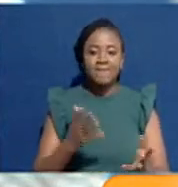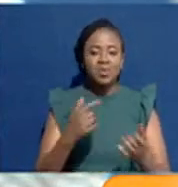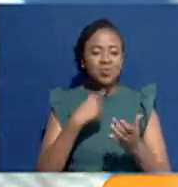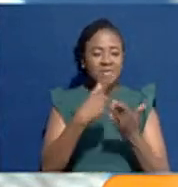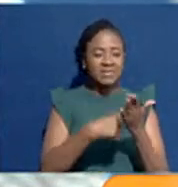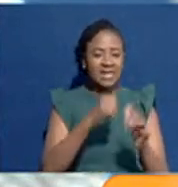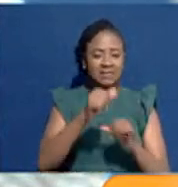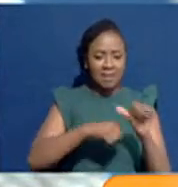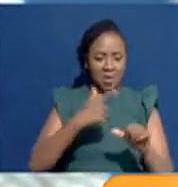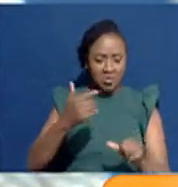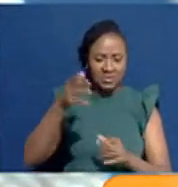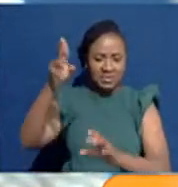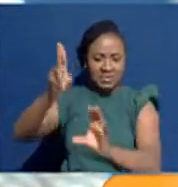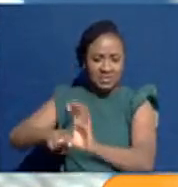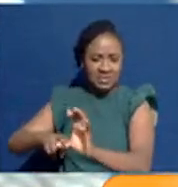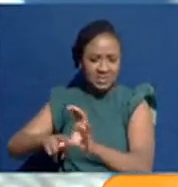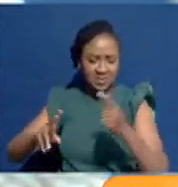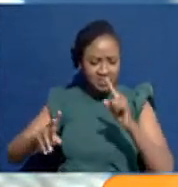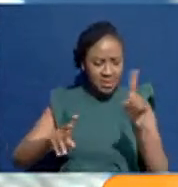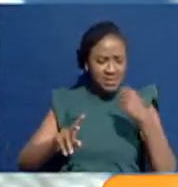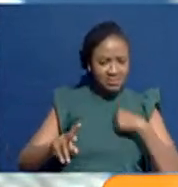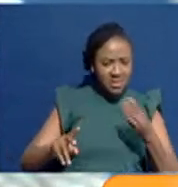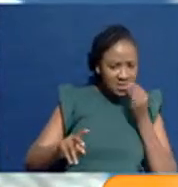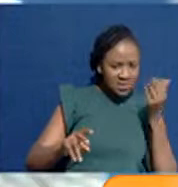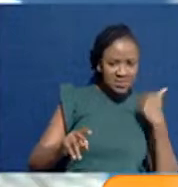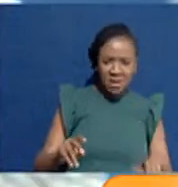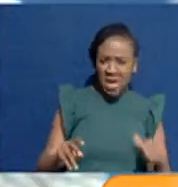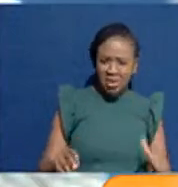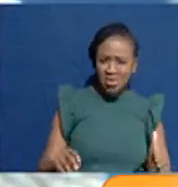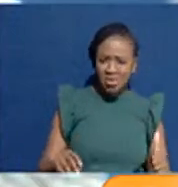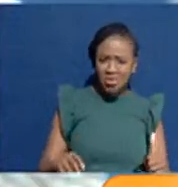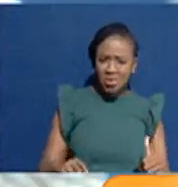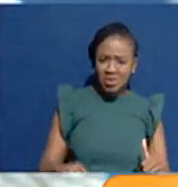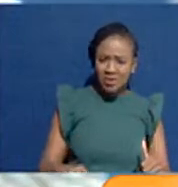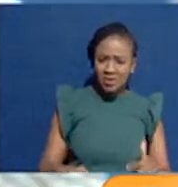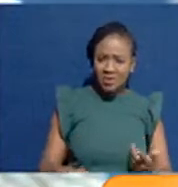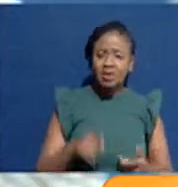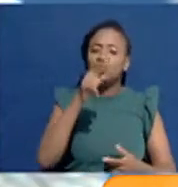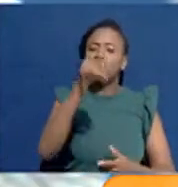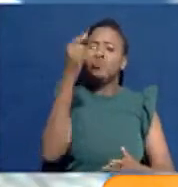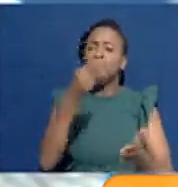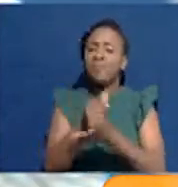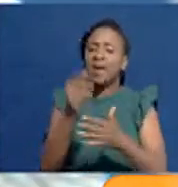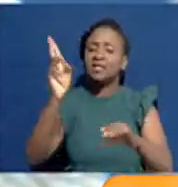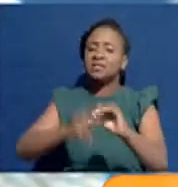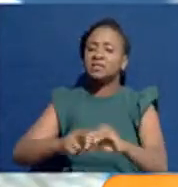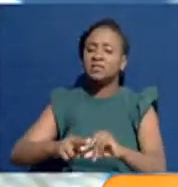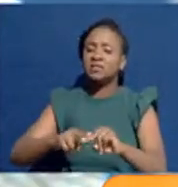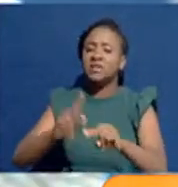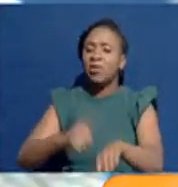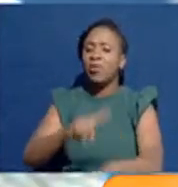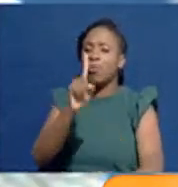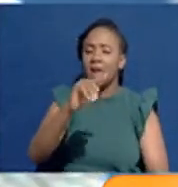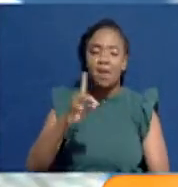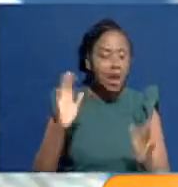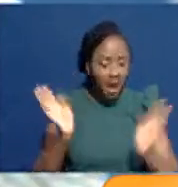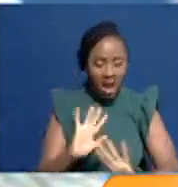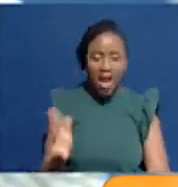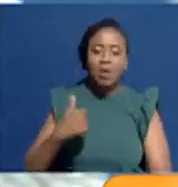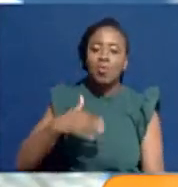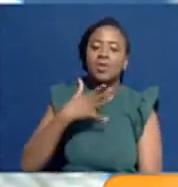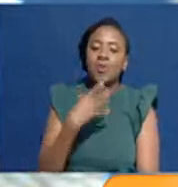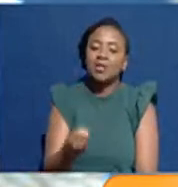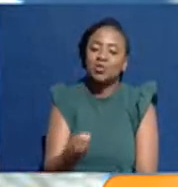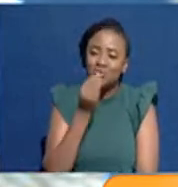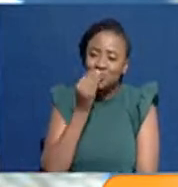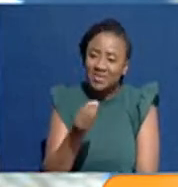about furniture. I have not eaten. When was the last time you bought furniture for your house? You can't come here and tell us, oh, you've reduced tax on furniture. We want to eat,